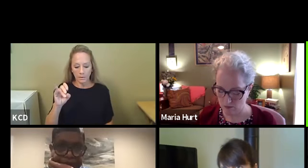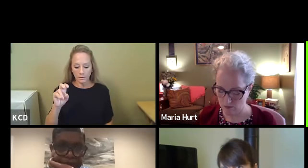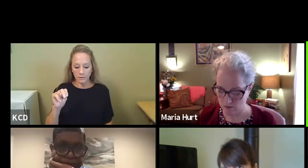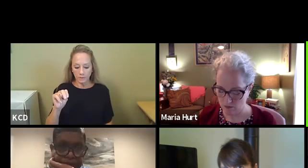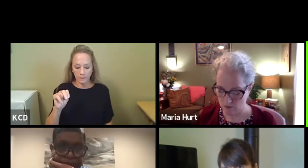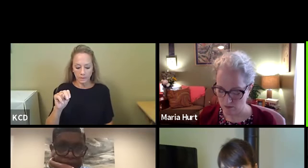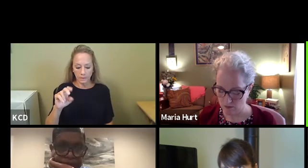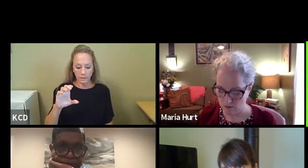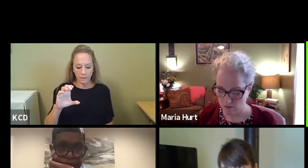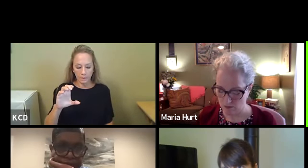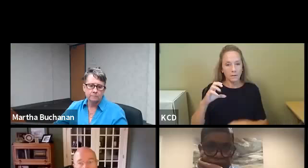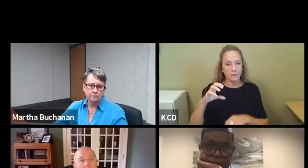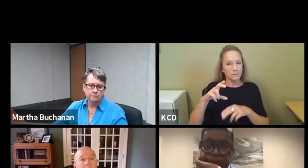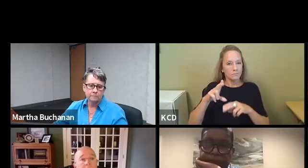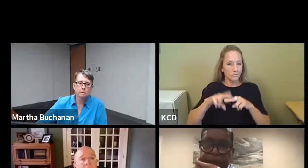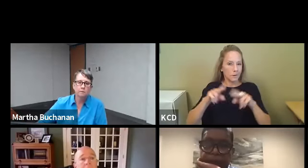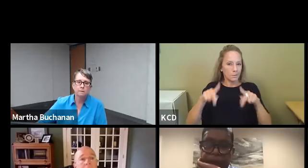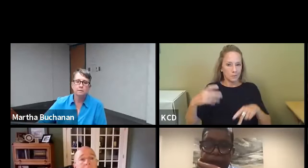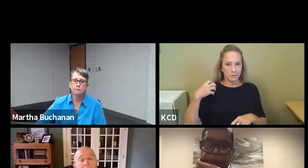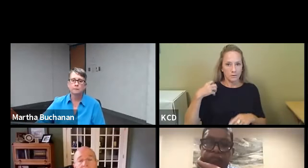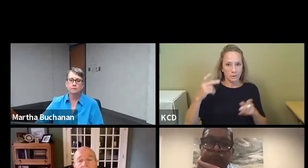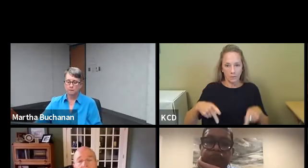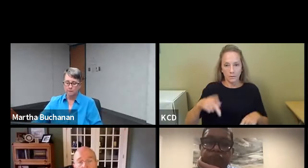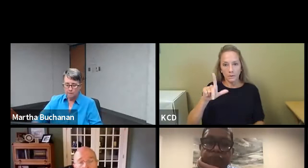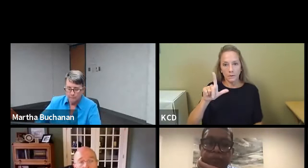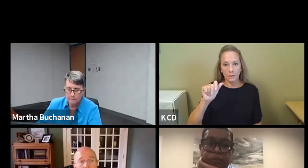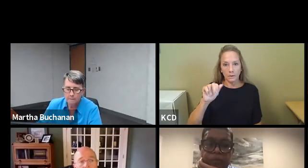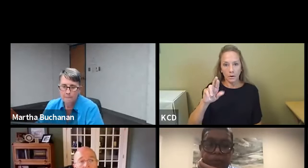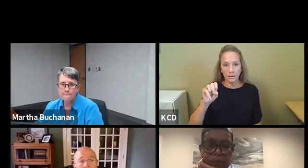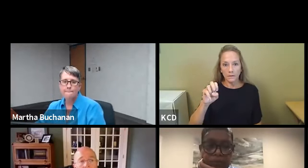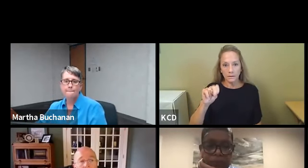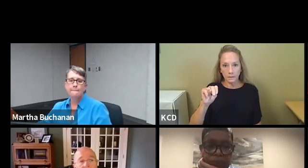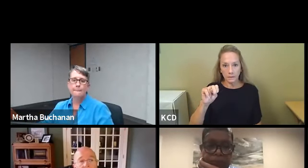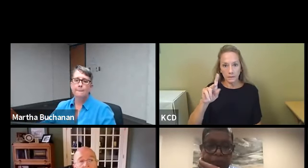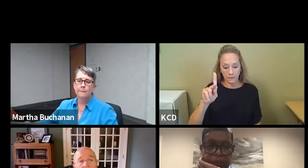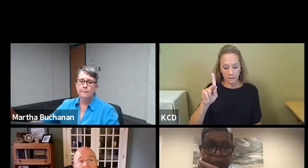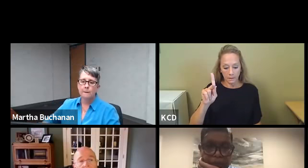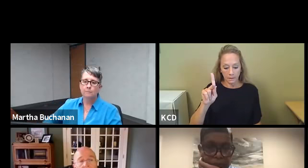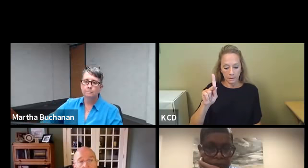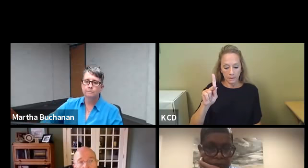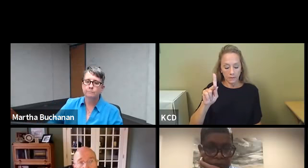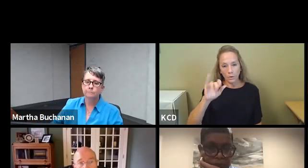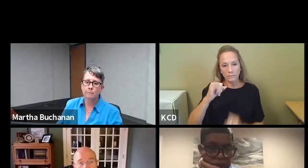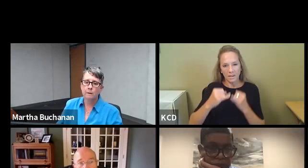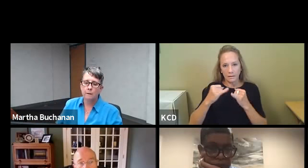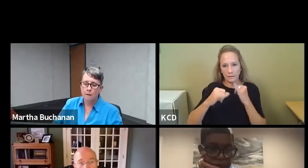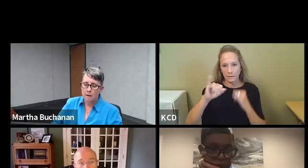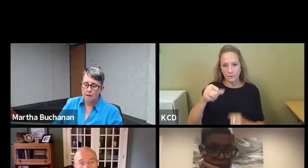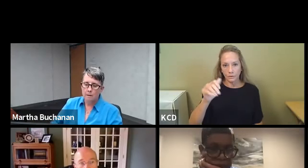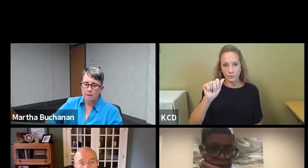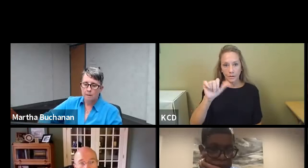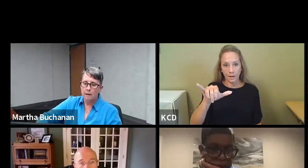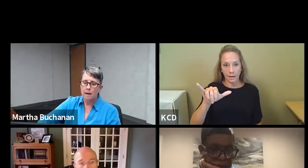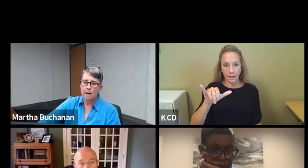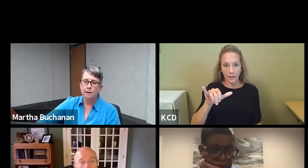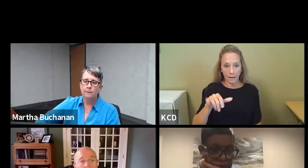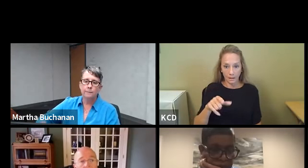So Commissioner Jay, if you are on the line with us, we would appreciate